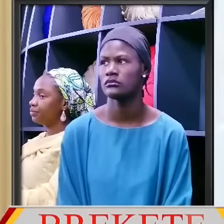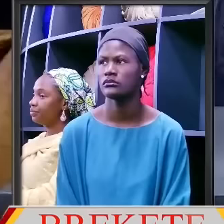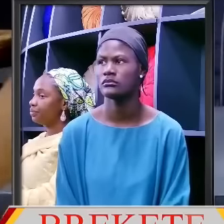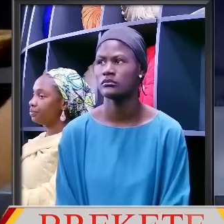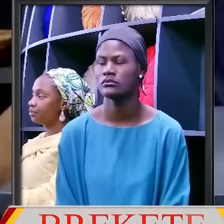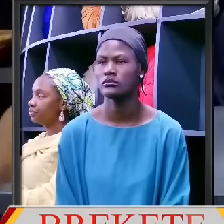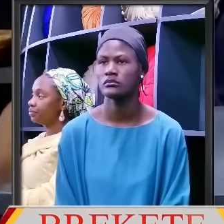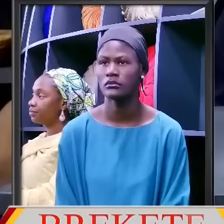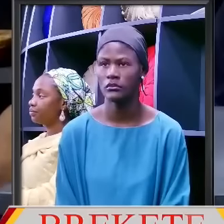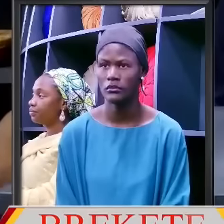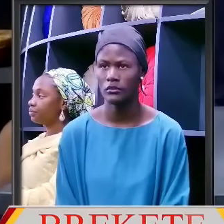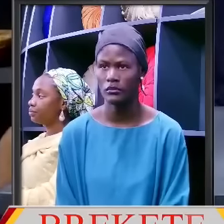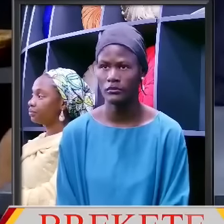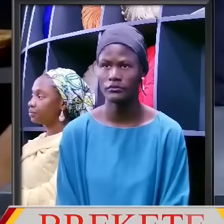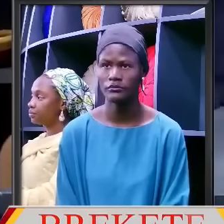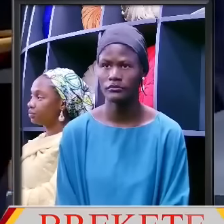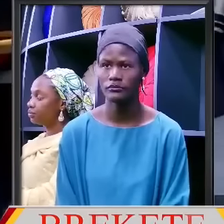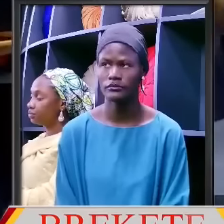Yes, Ordinary President.